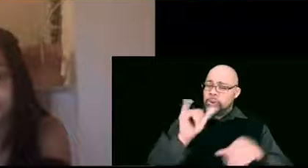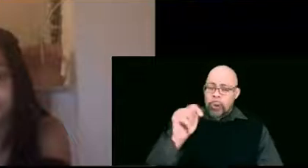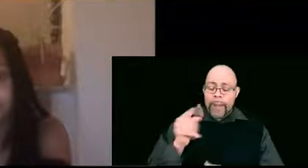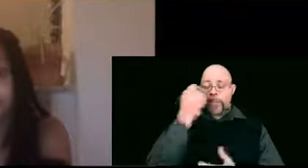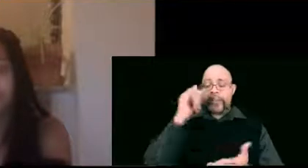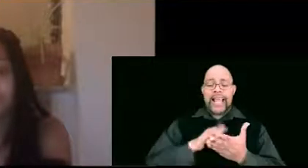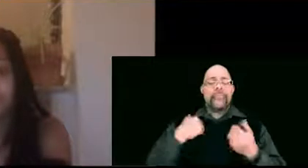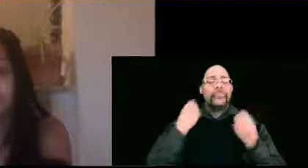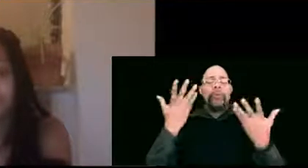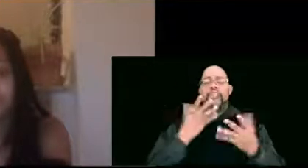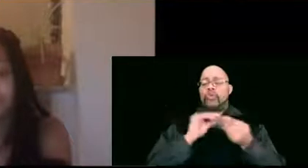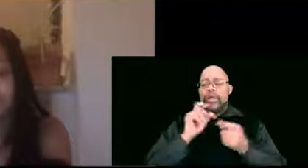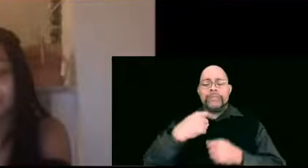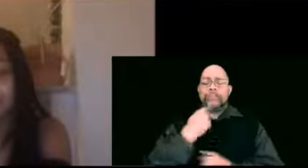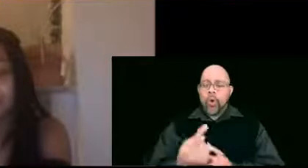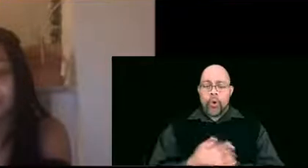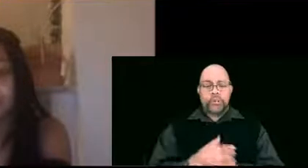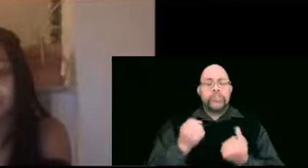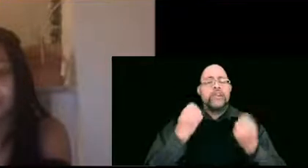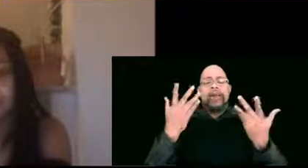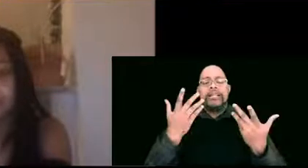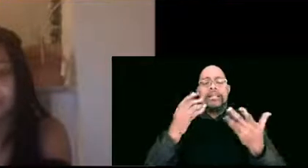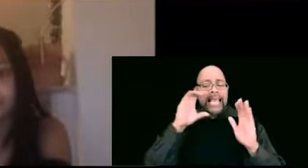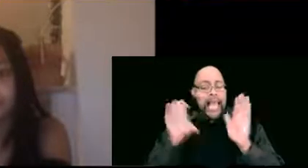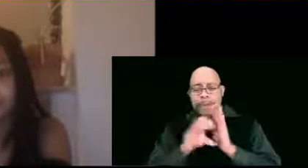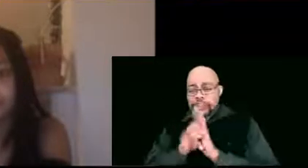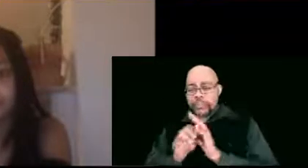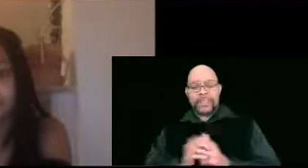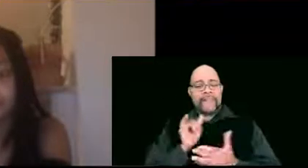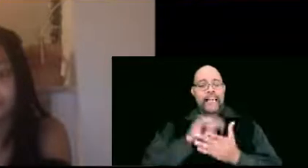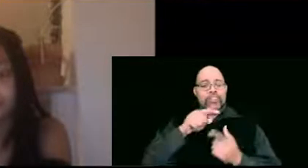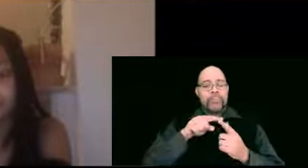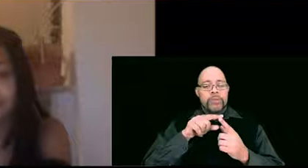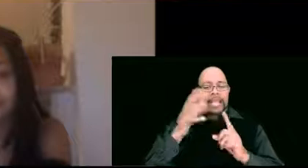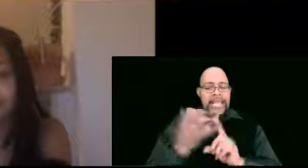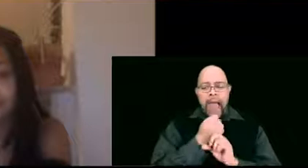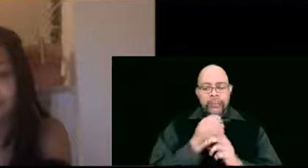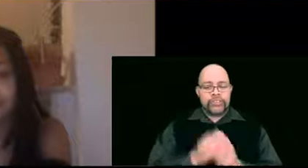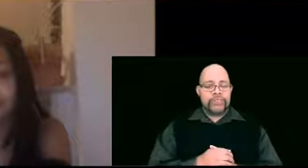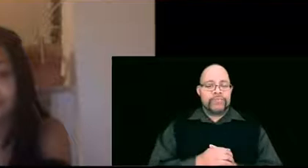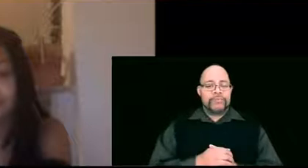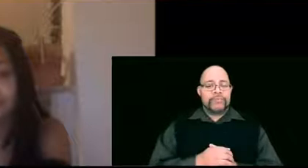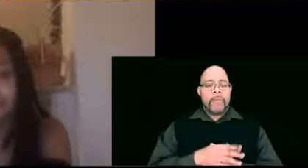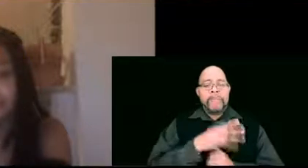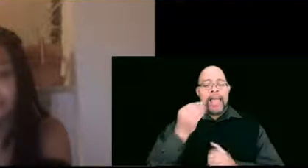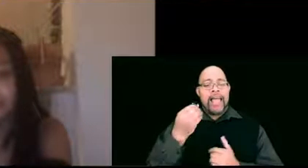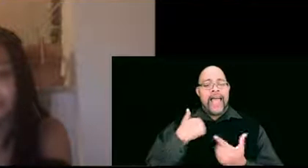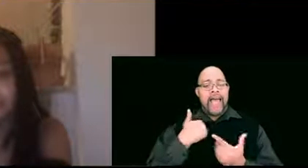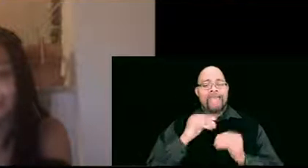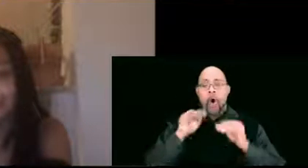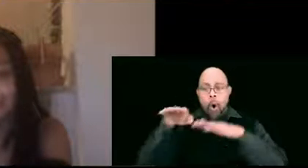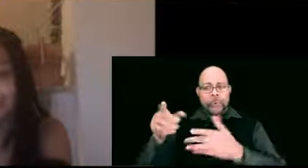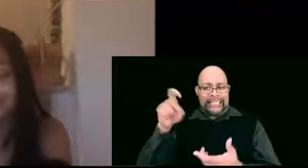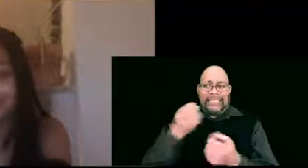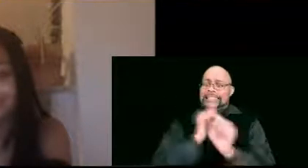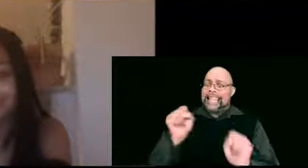get out there and do it, because there's so many stories that need to be told. There's so many images that need to be captured. And